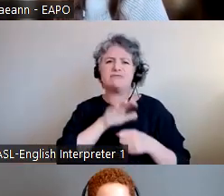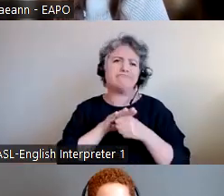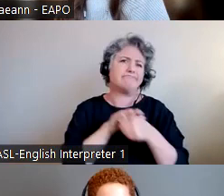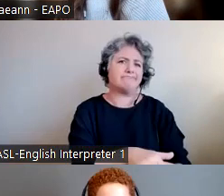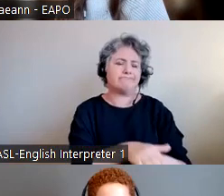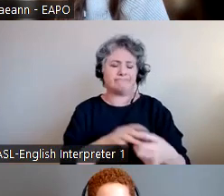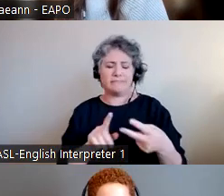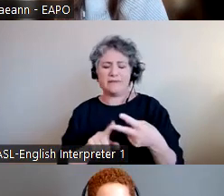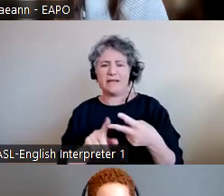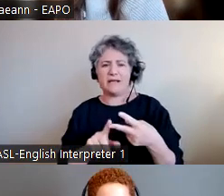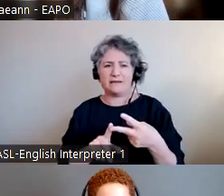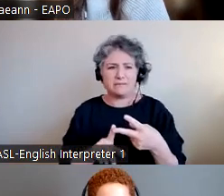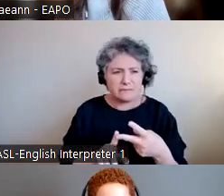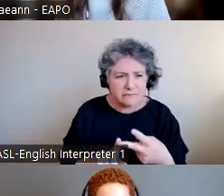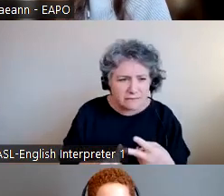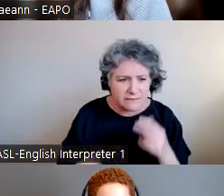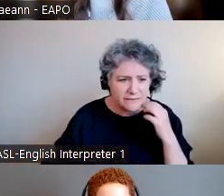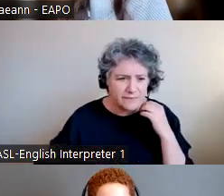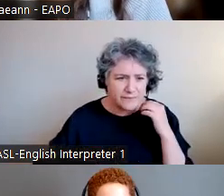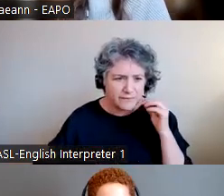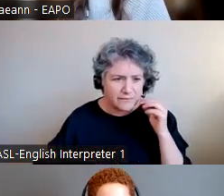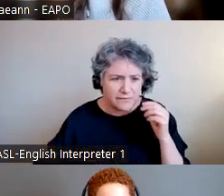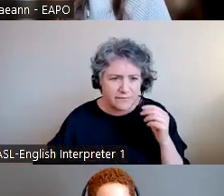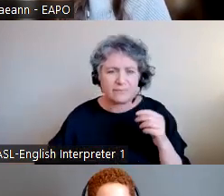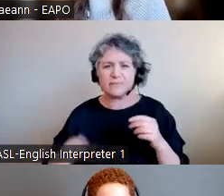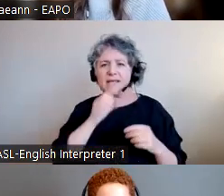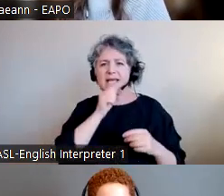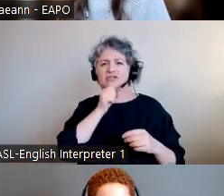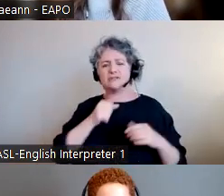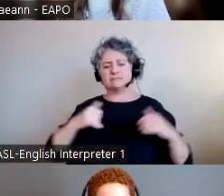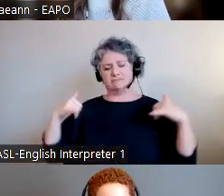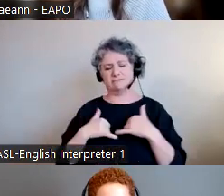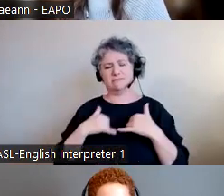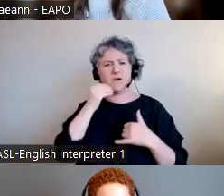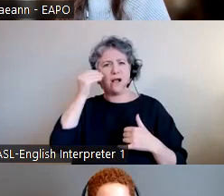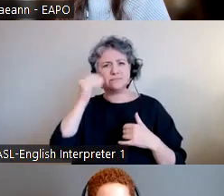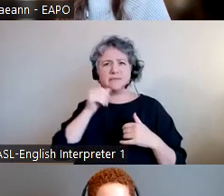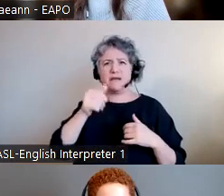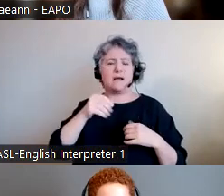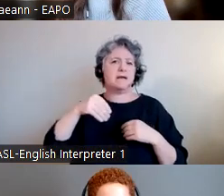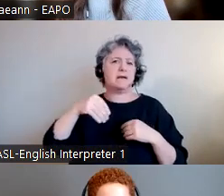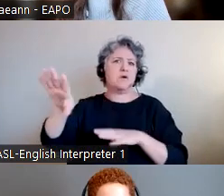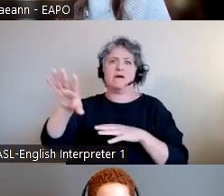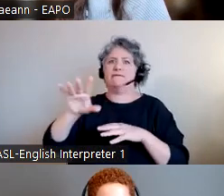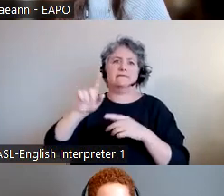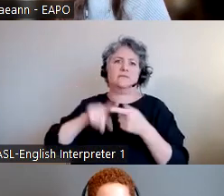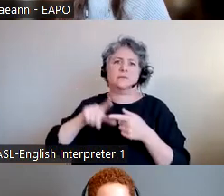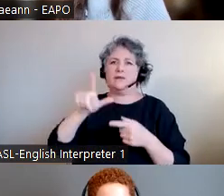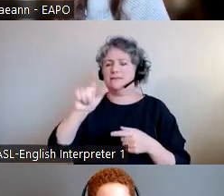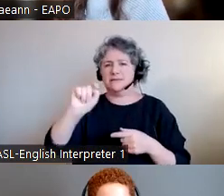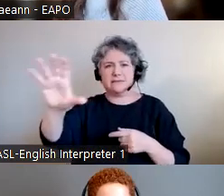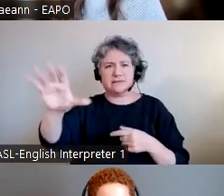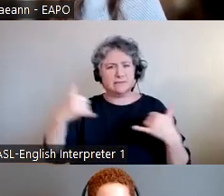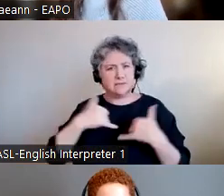all the information on our website under upcoming resources or upcoming conferences to find that information. And